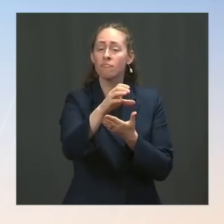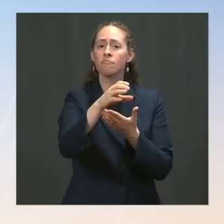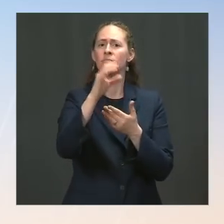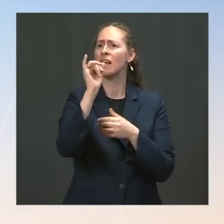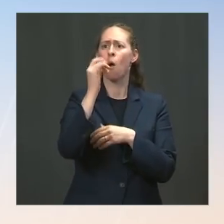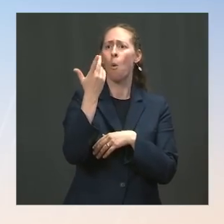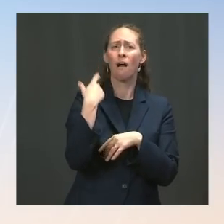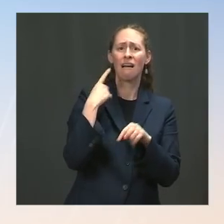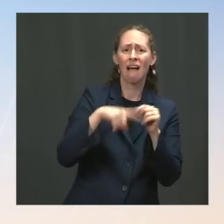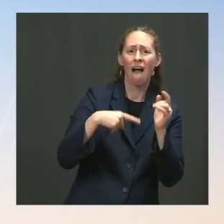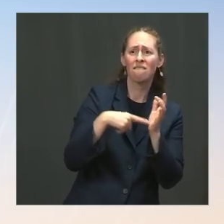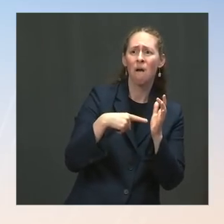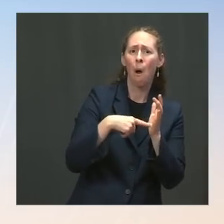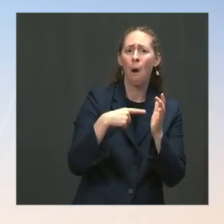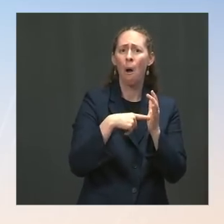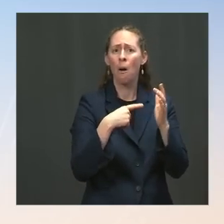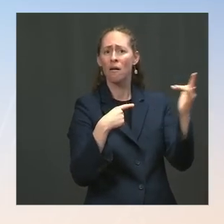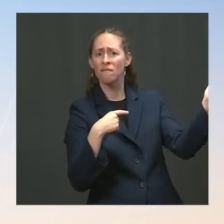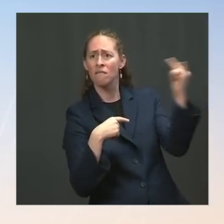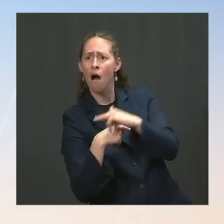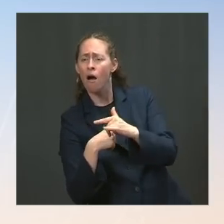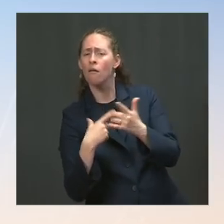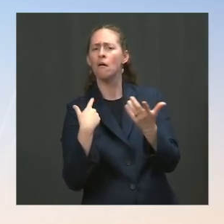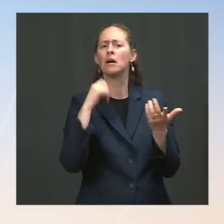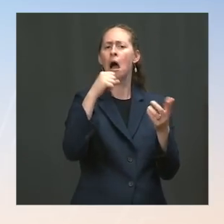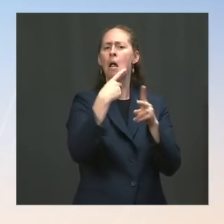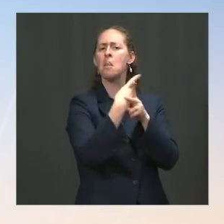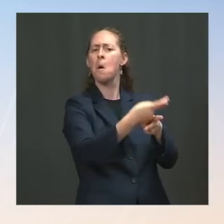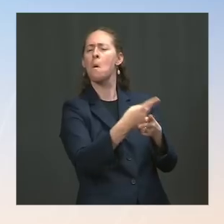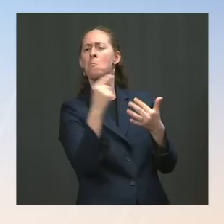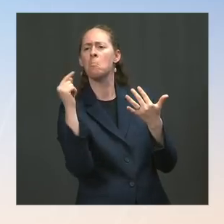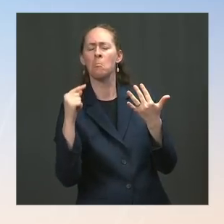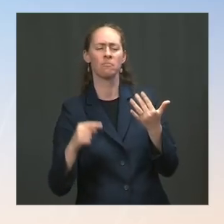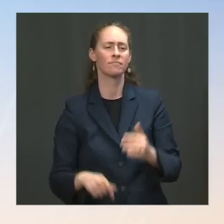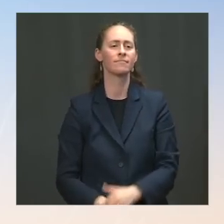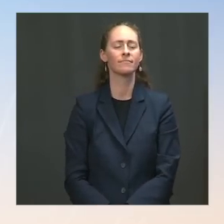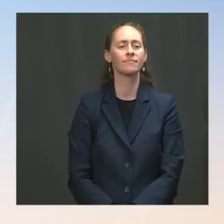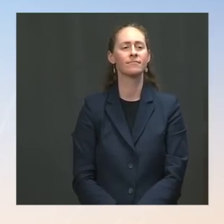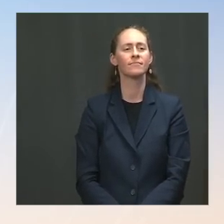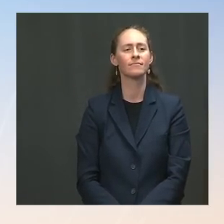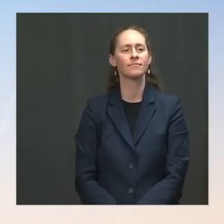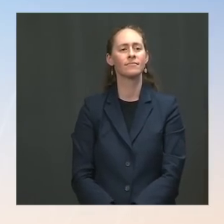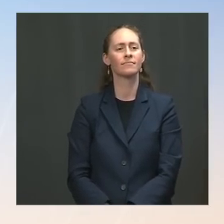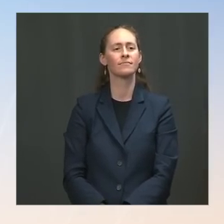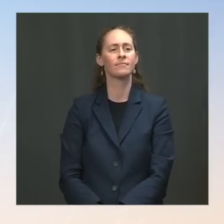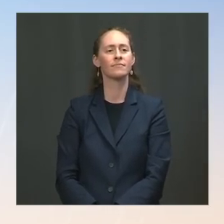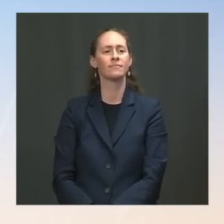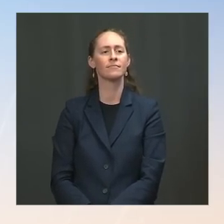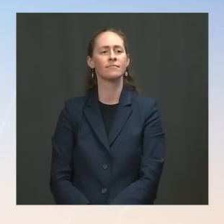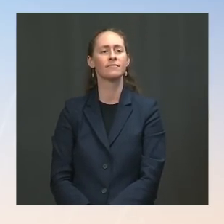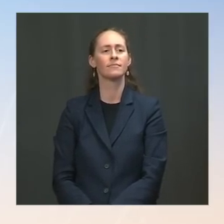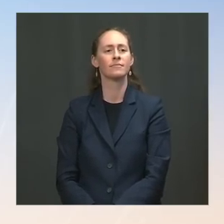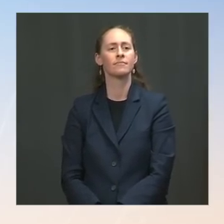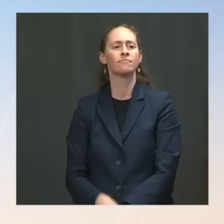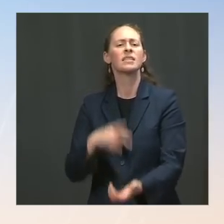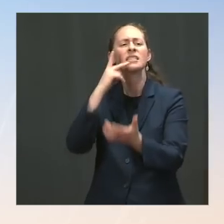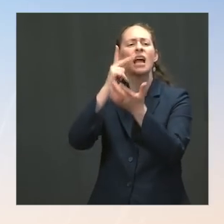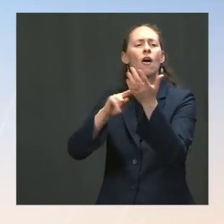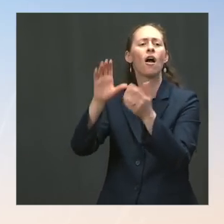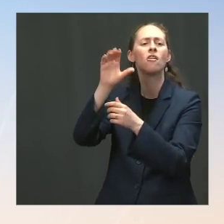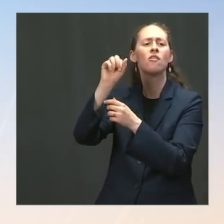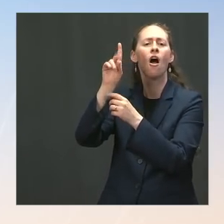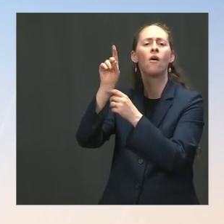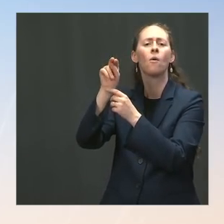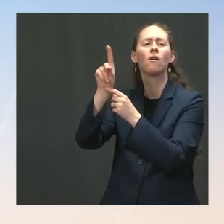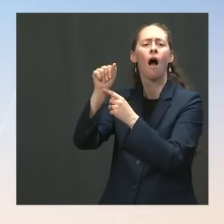them review country-specific data. Why don't you go ahead? Secretary Cardona talked a lot about vaccinating students. What about vaccinations for